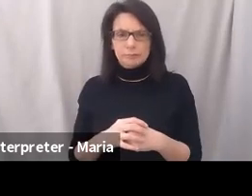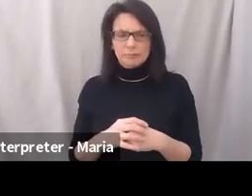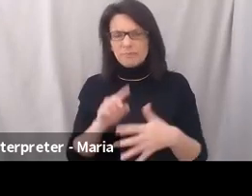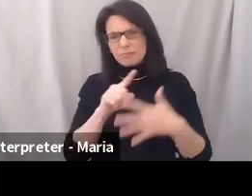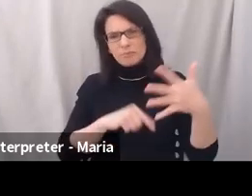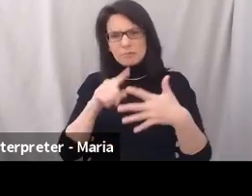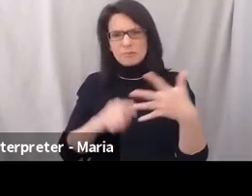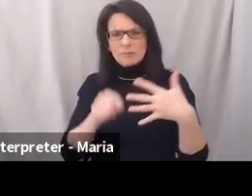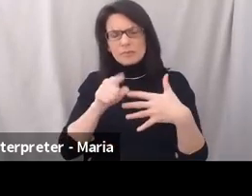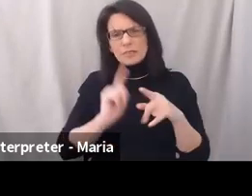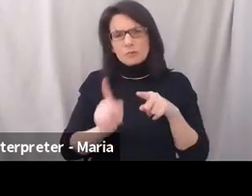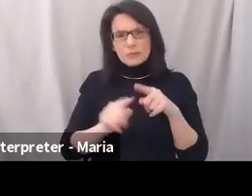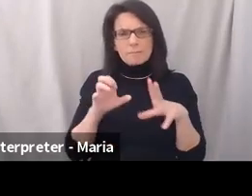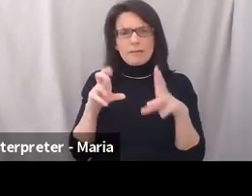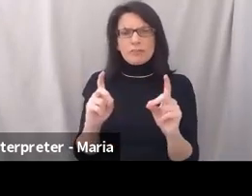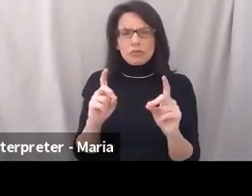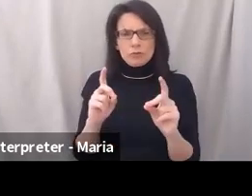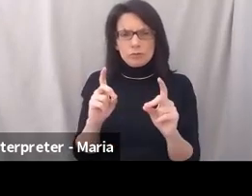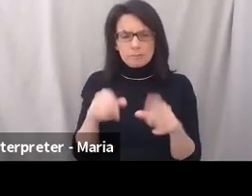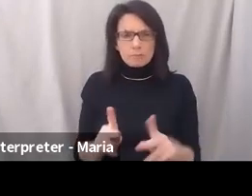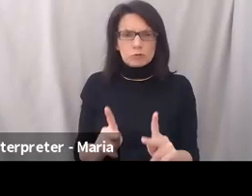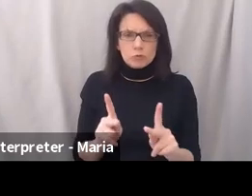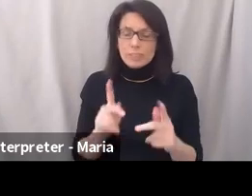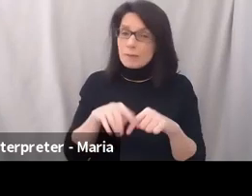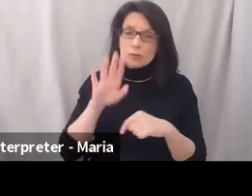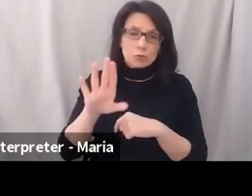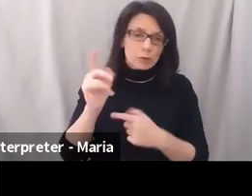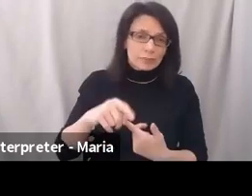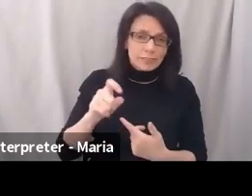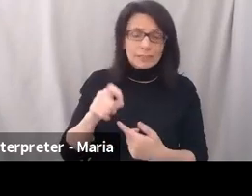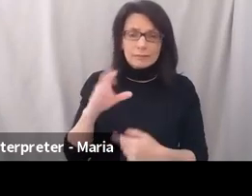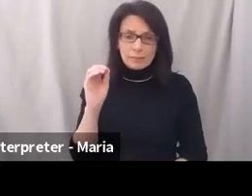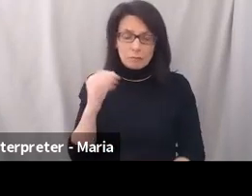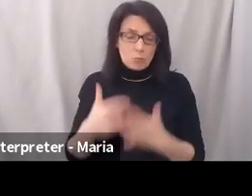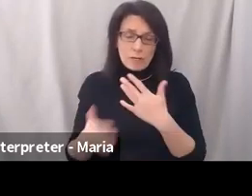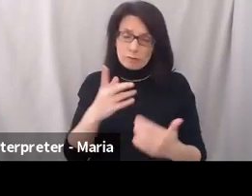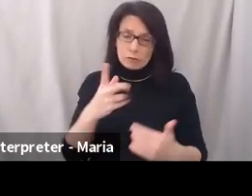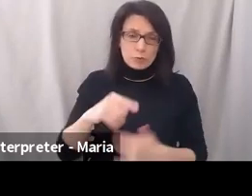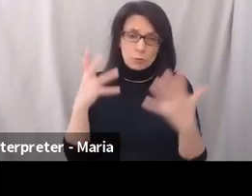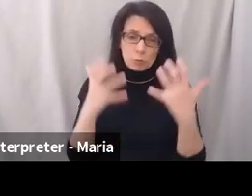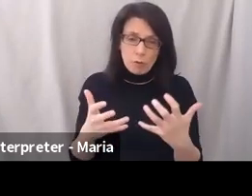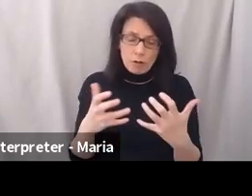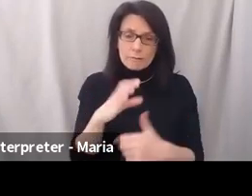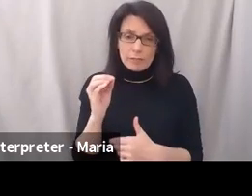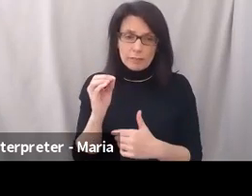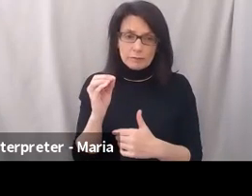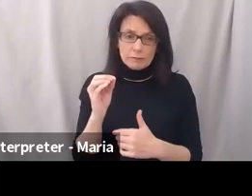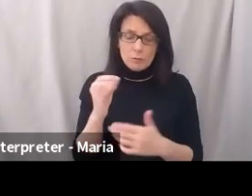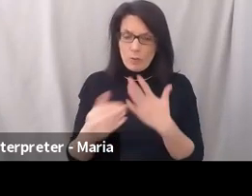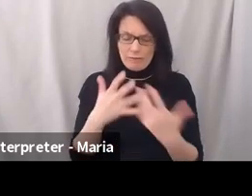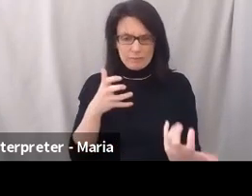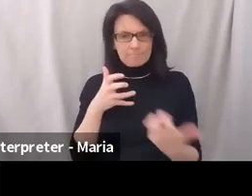education opportunities that you can pursue based on your needs, whatever you want, and whatever that works for you.